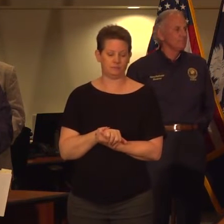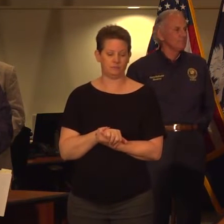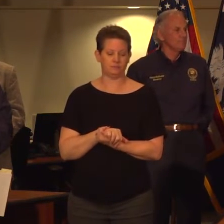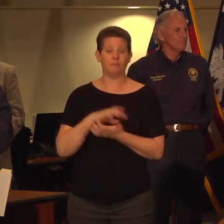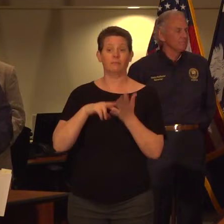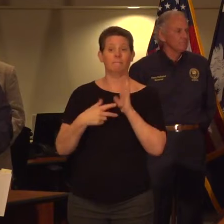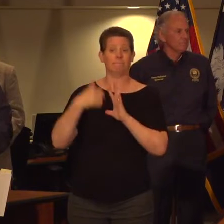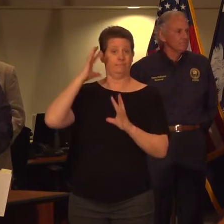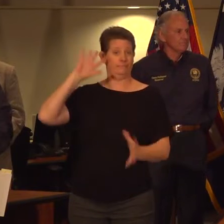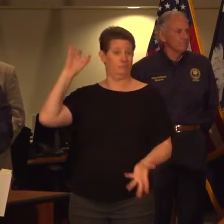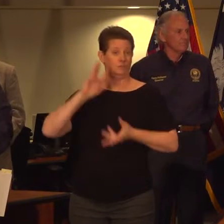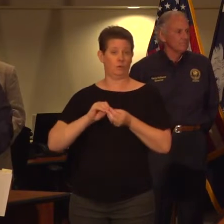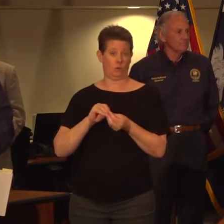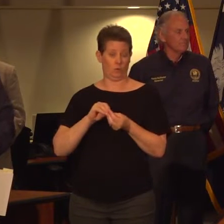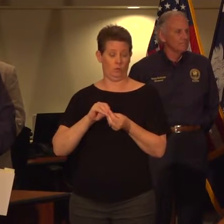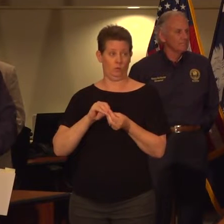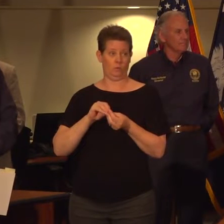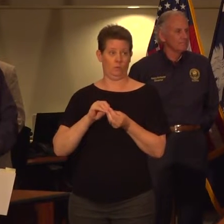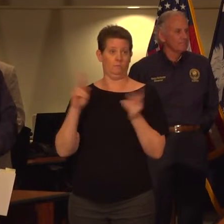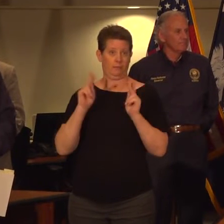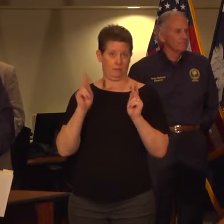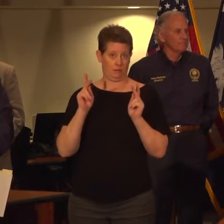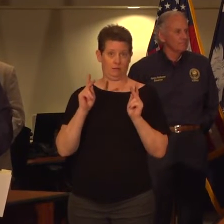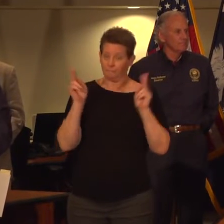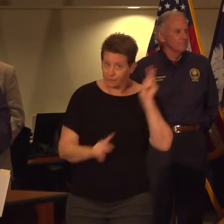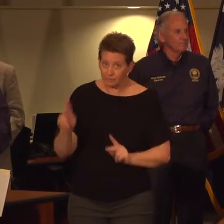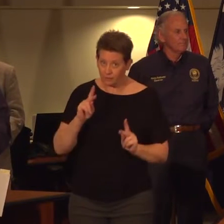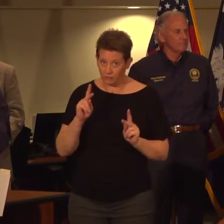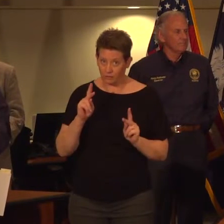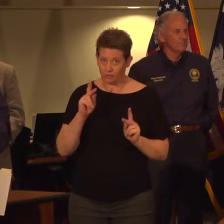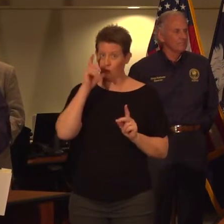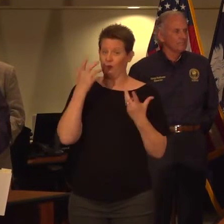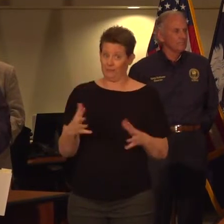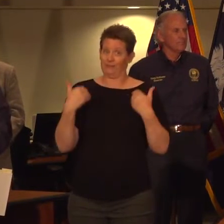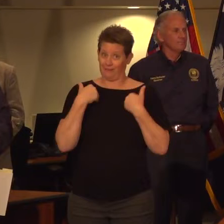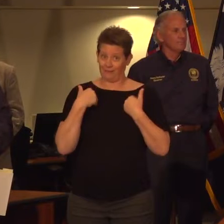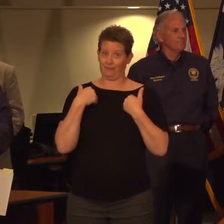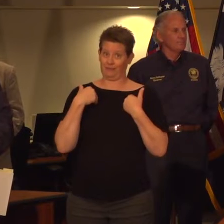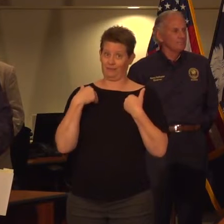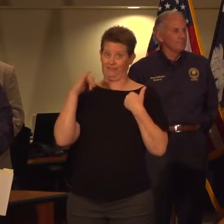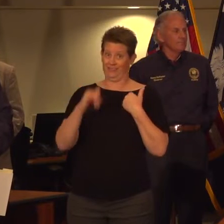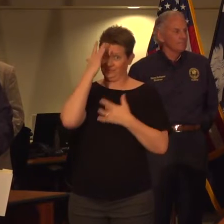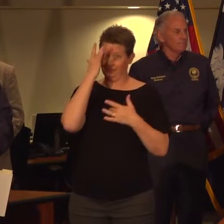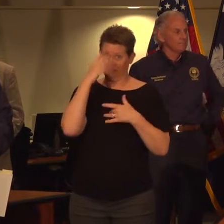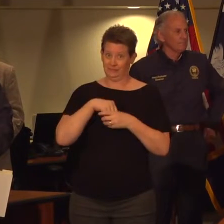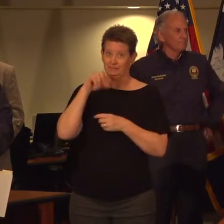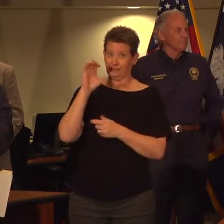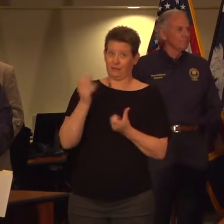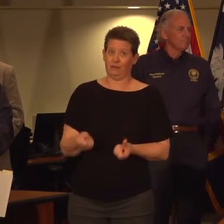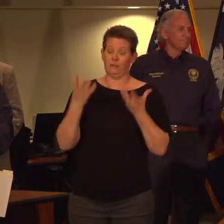the total number of people, not counts, who have tested positive for the disease in South Carolina to